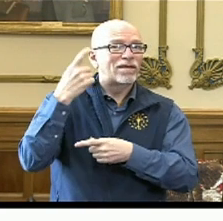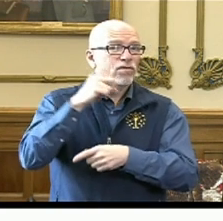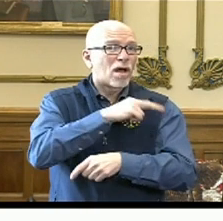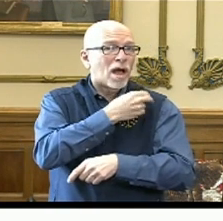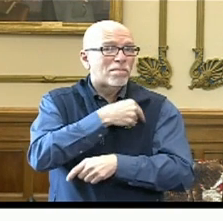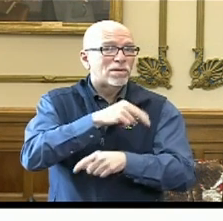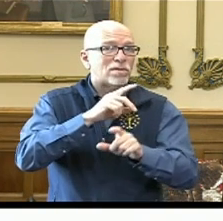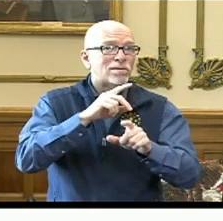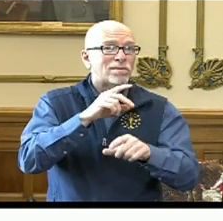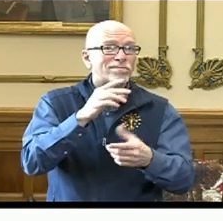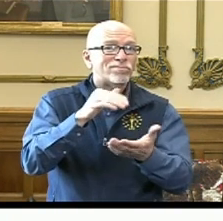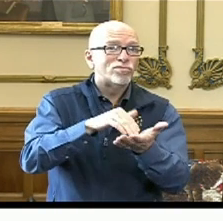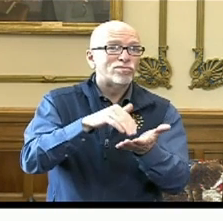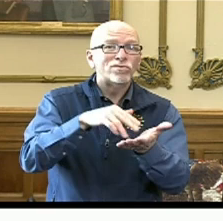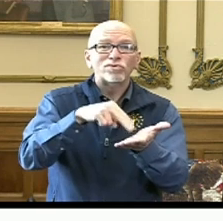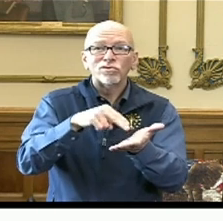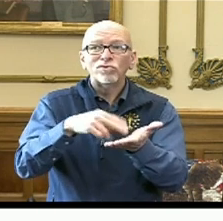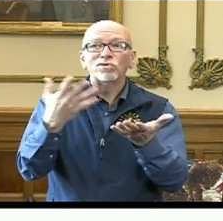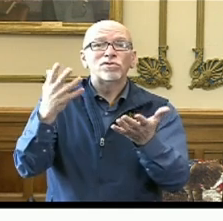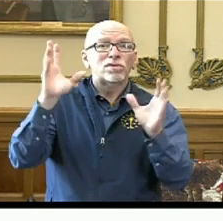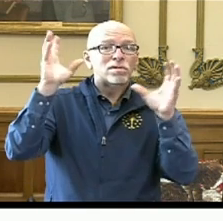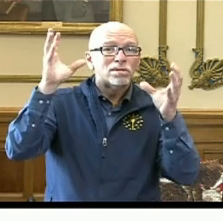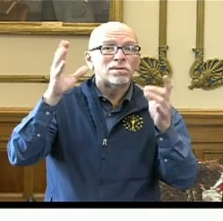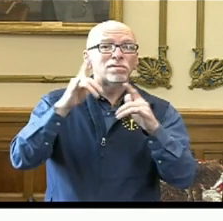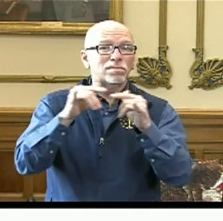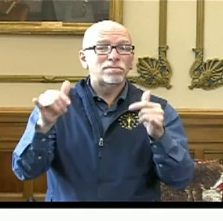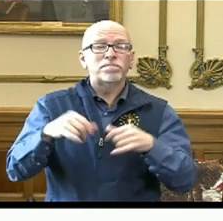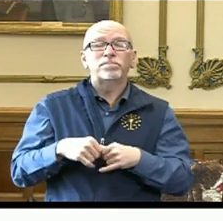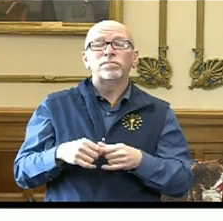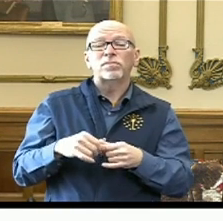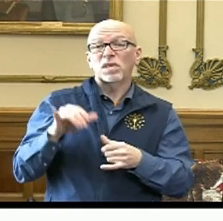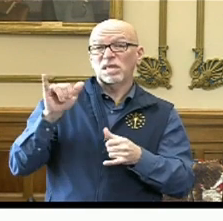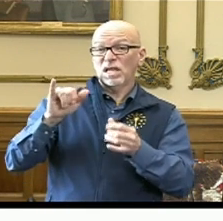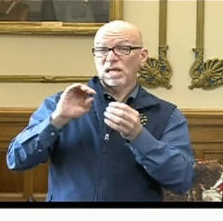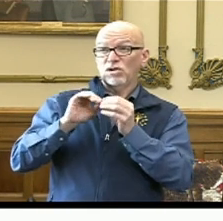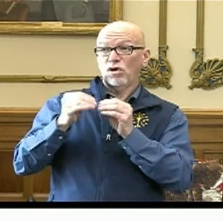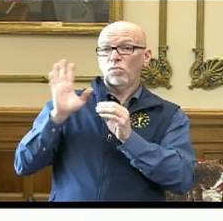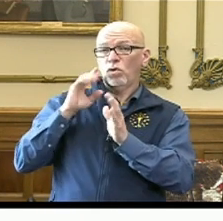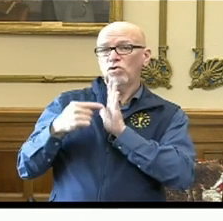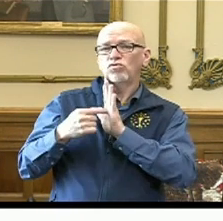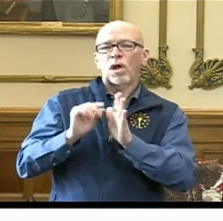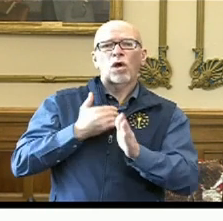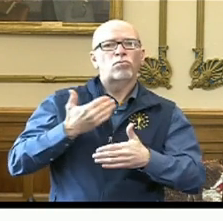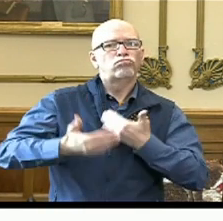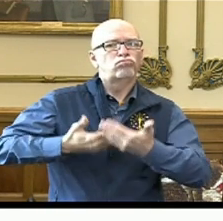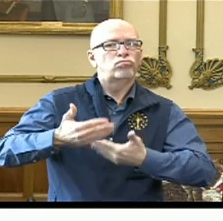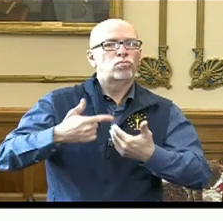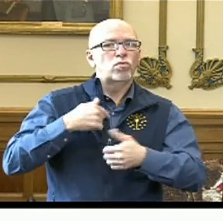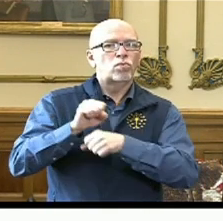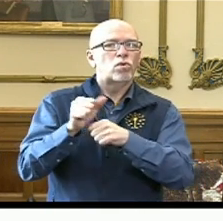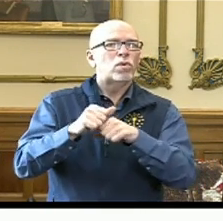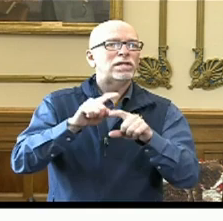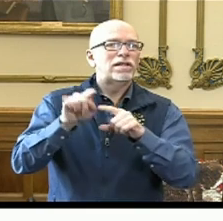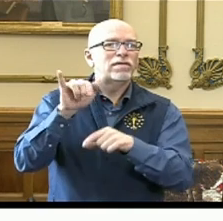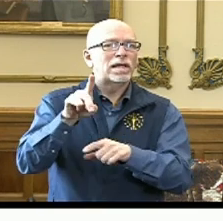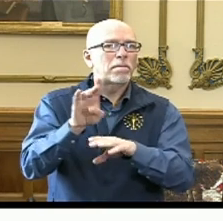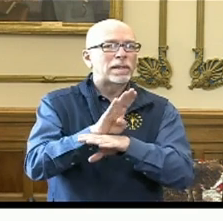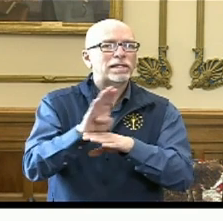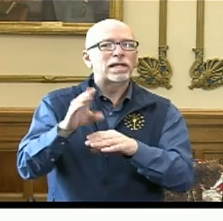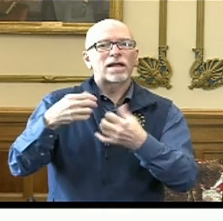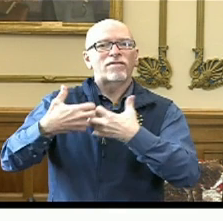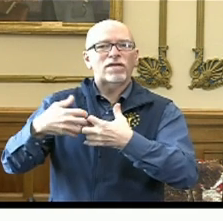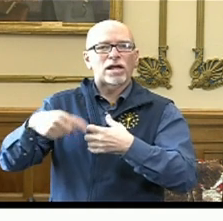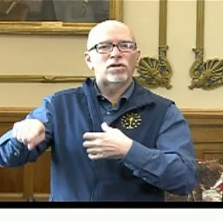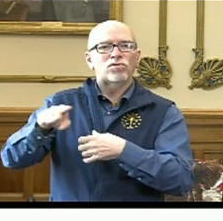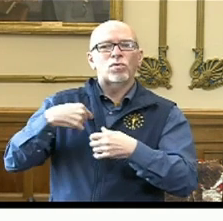first responders, and our long-term care facilities. These numbers reflect the progress that we have made working with Indiana businesses and manufacturers